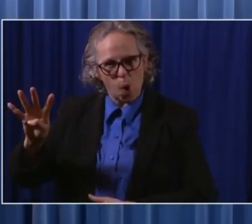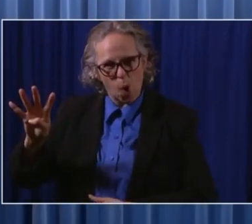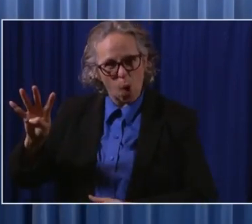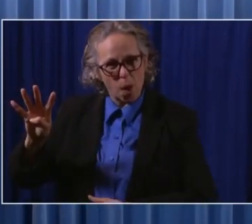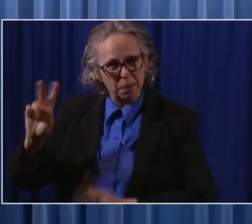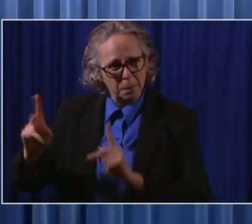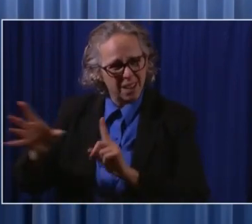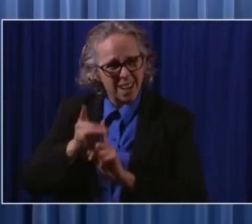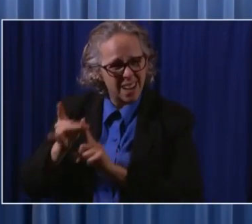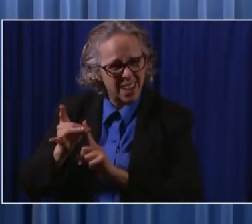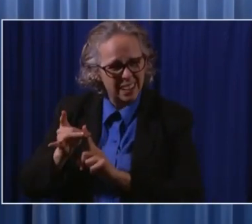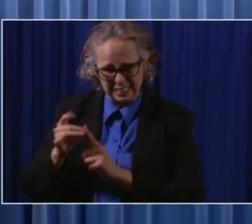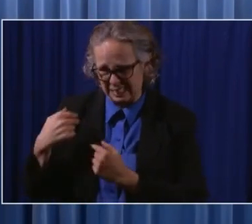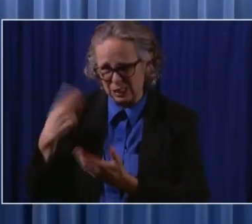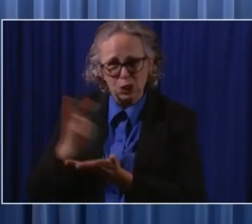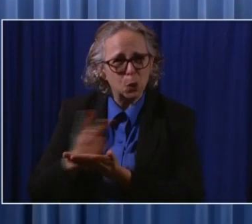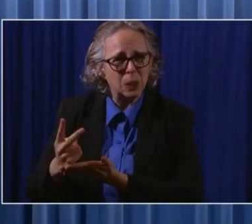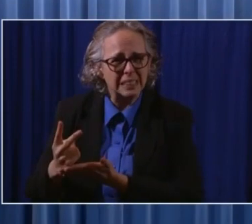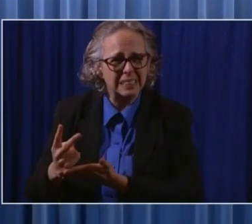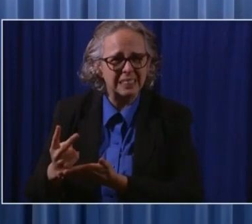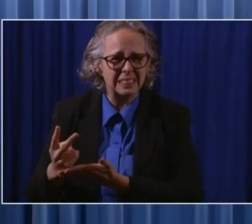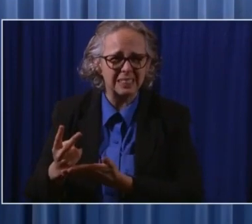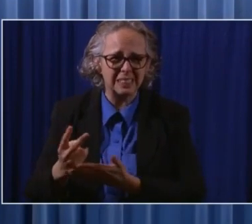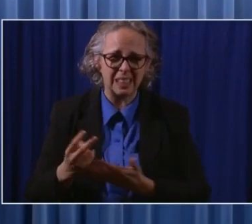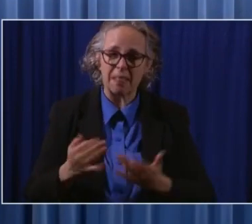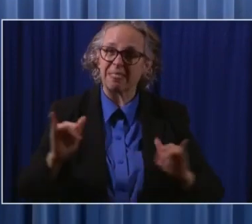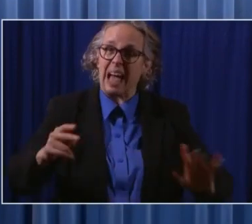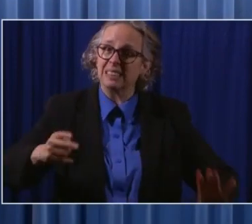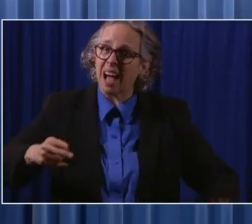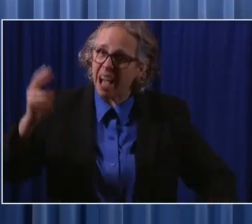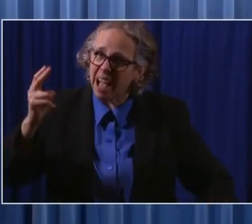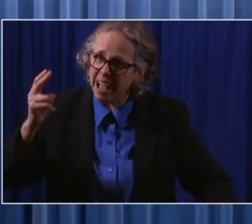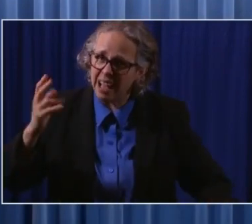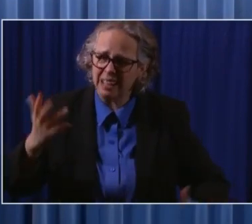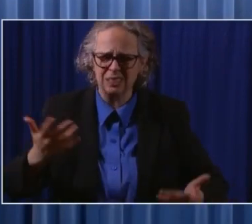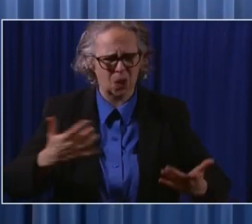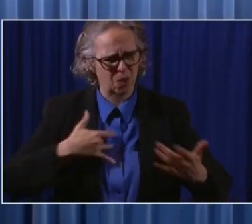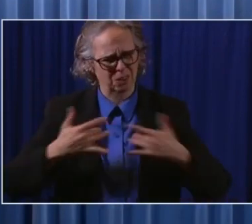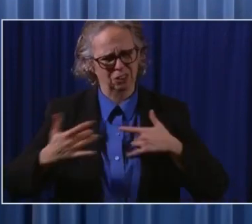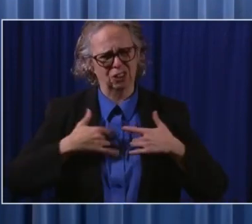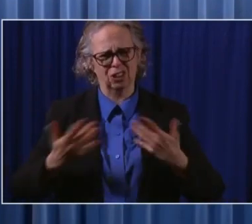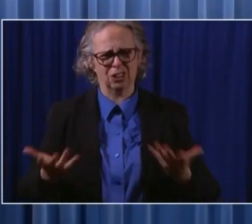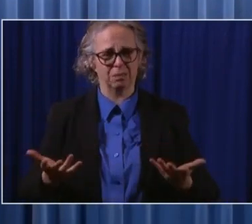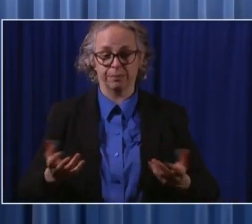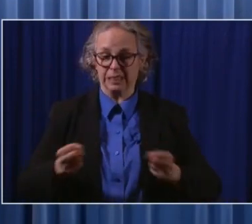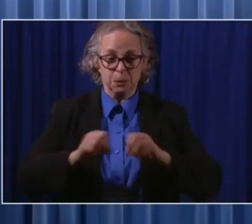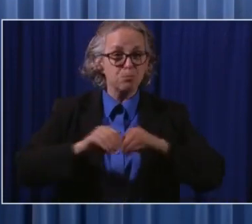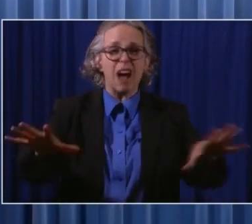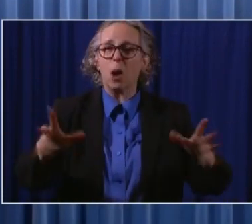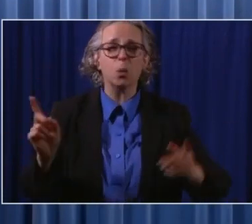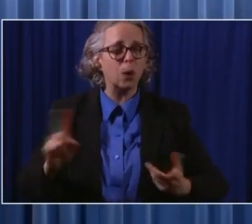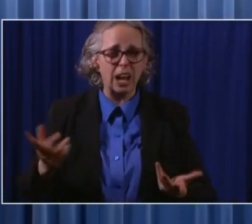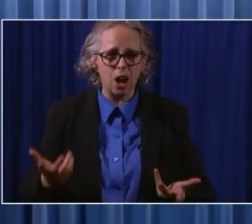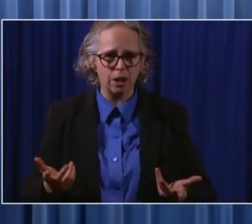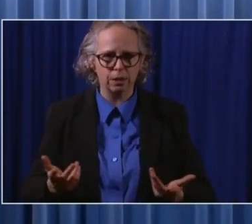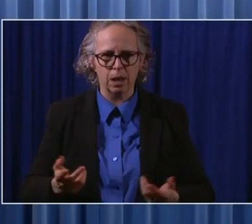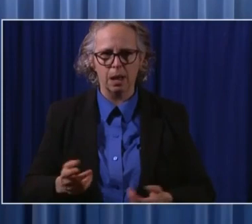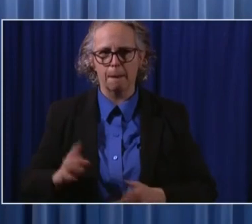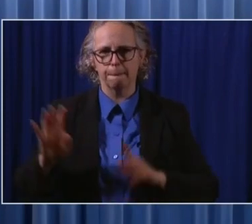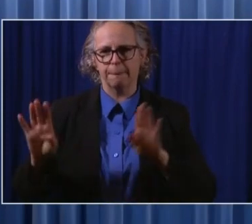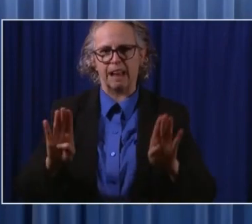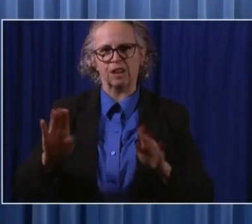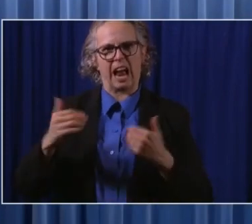weeks, which is still a very, very high rate. They've had outbreaks connected to a behavioral health center, assisted living facilities,